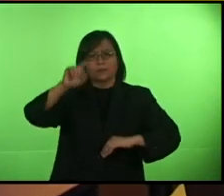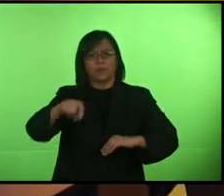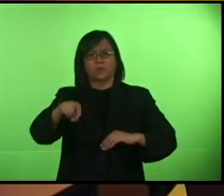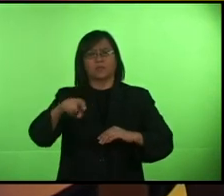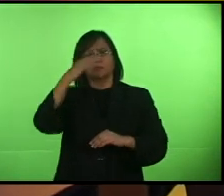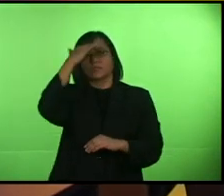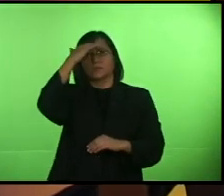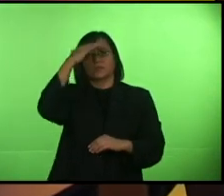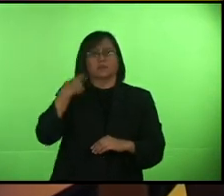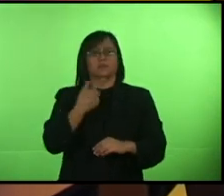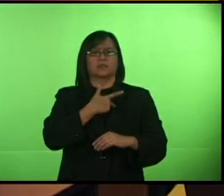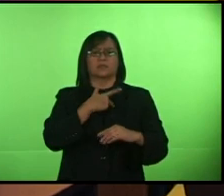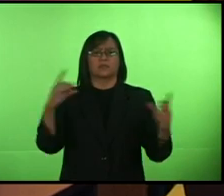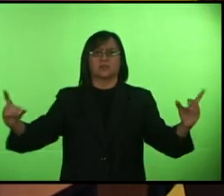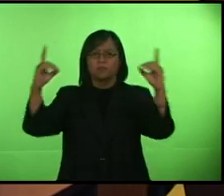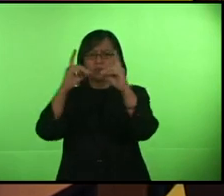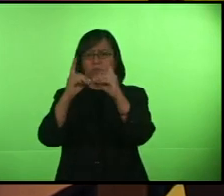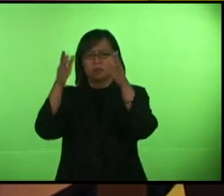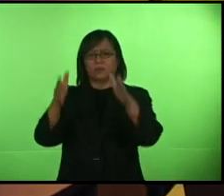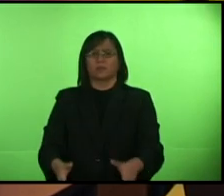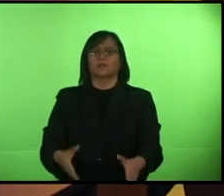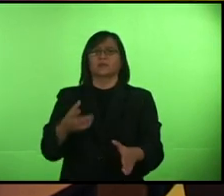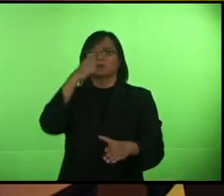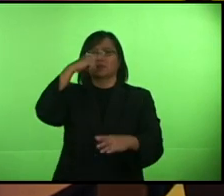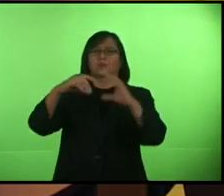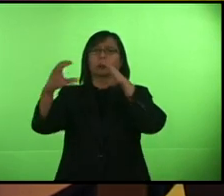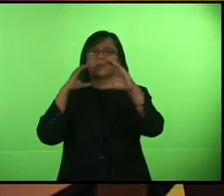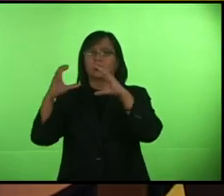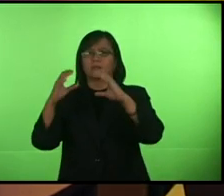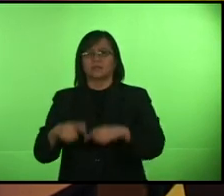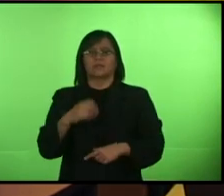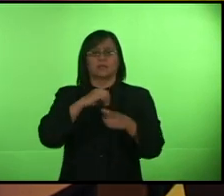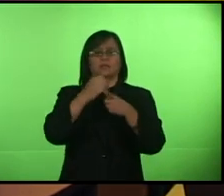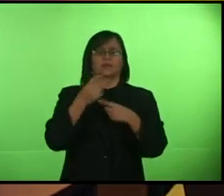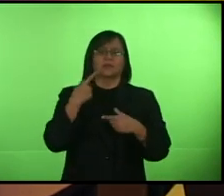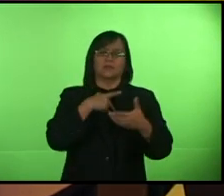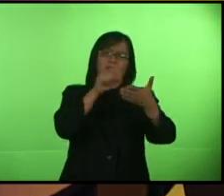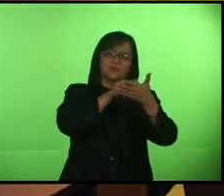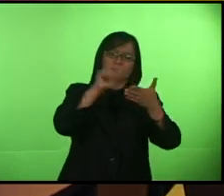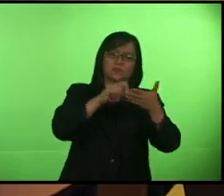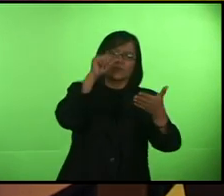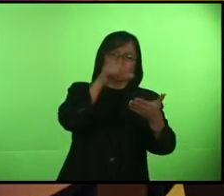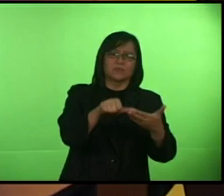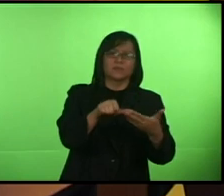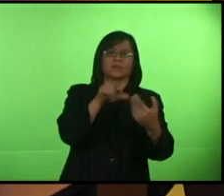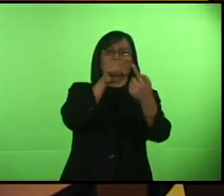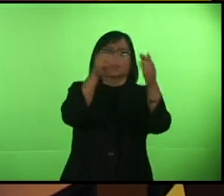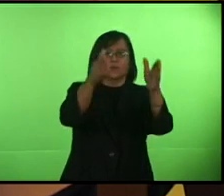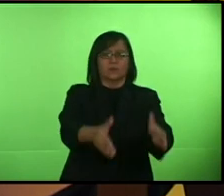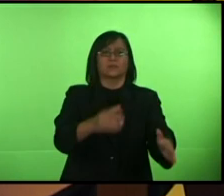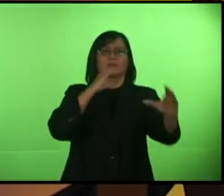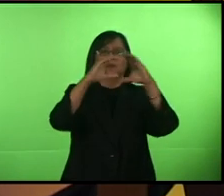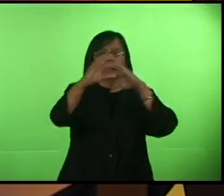are meeting or are you writing to the person that you want to communicate. Alright? Because it